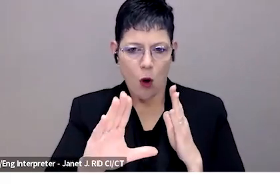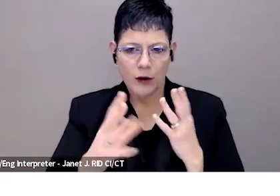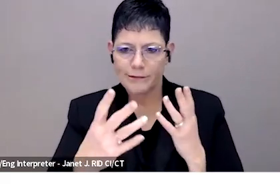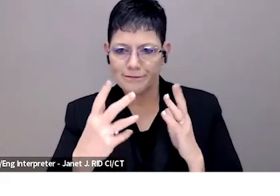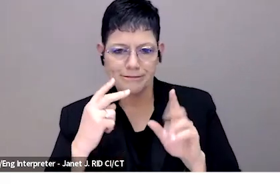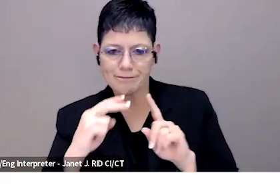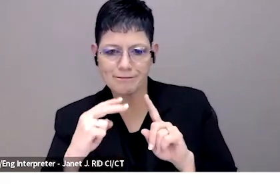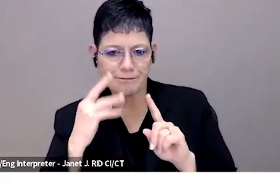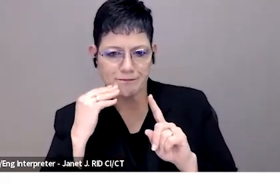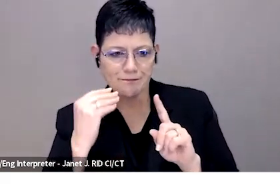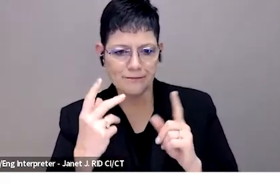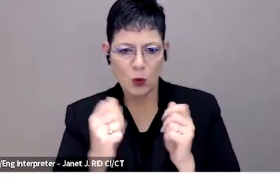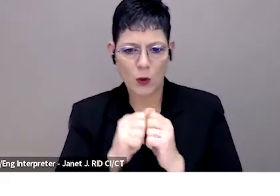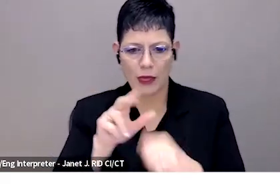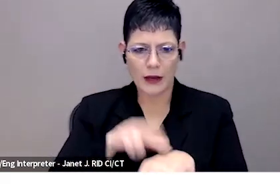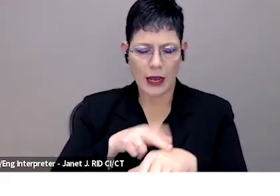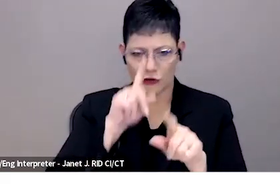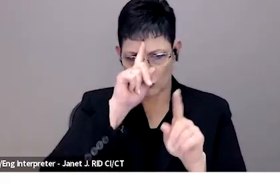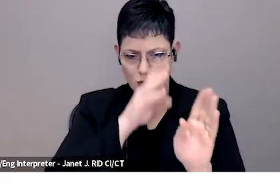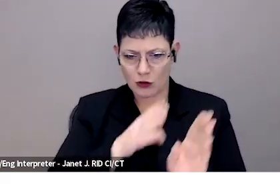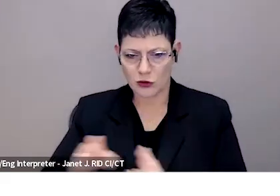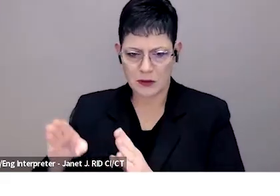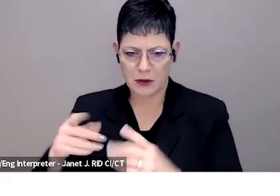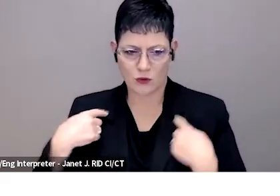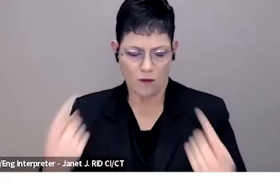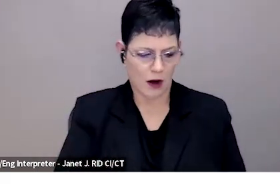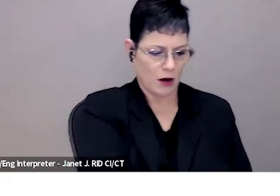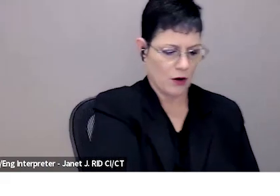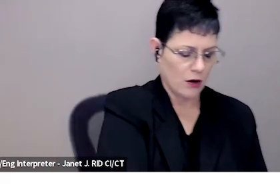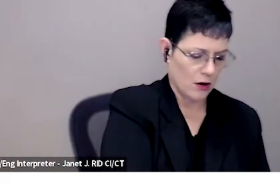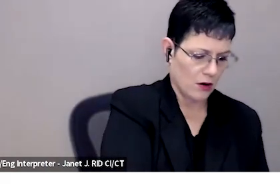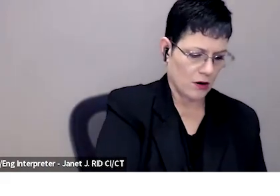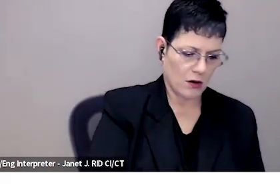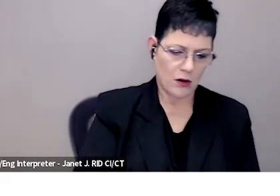of the progress on the national strategy implementation so far.